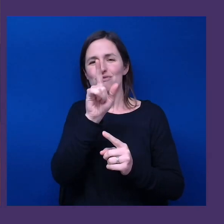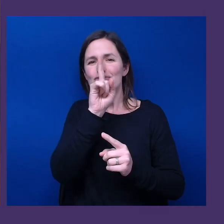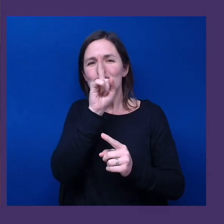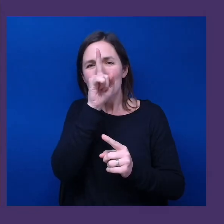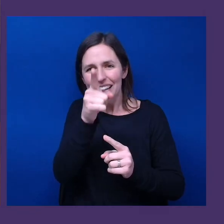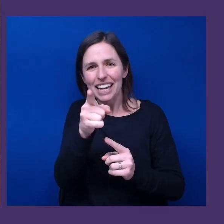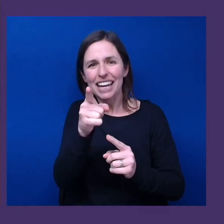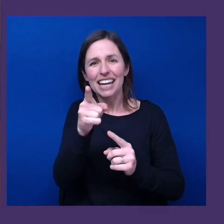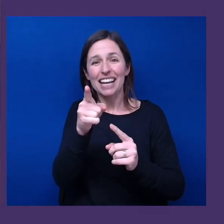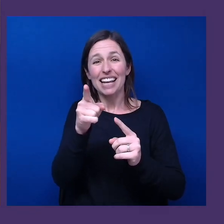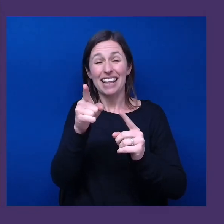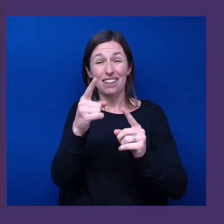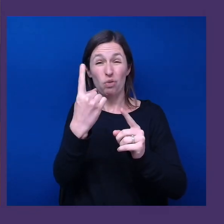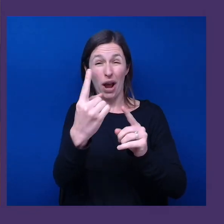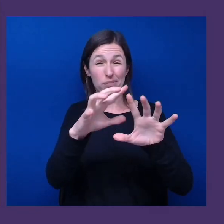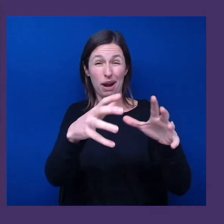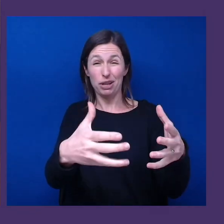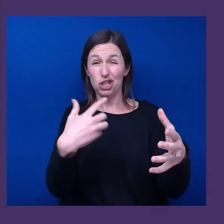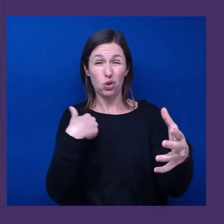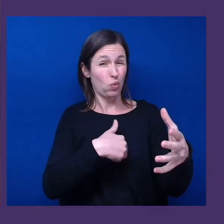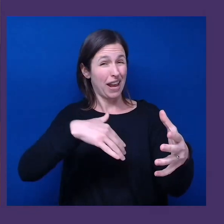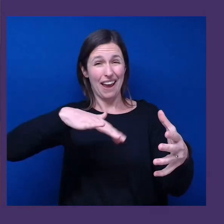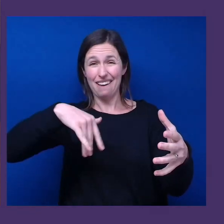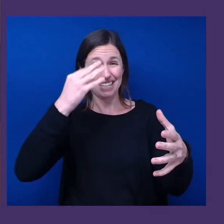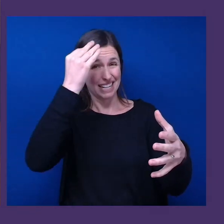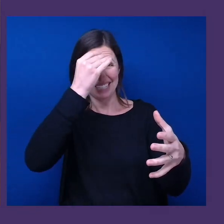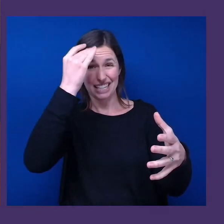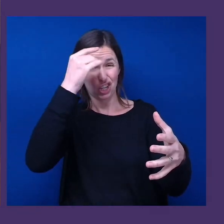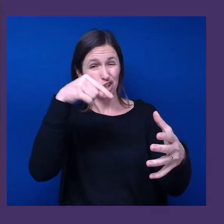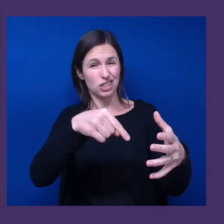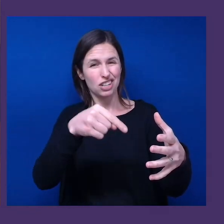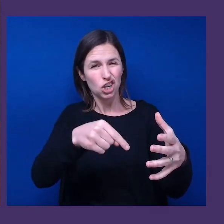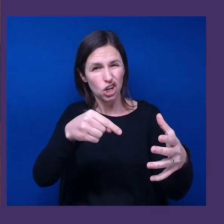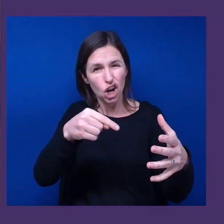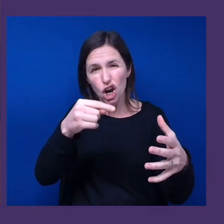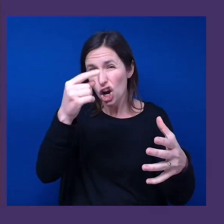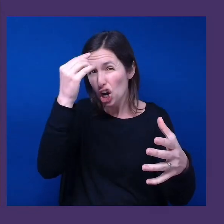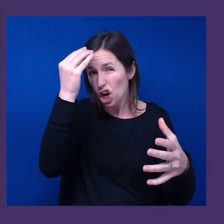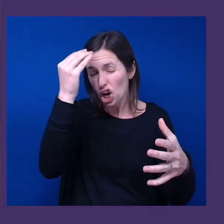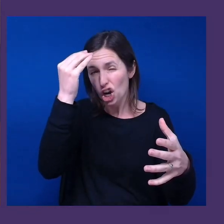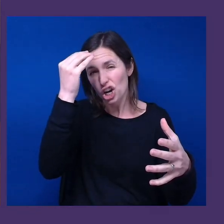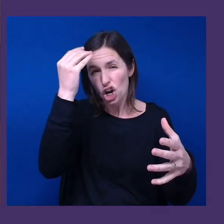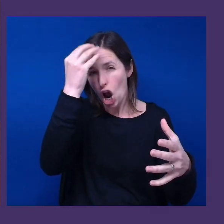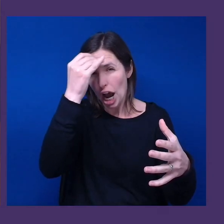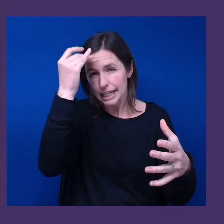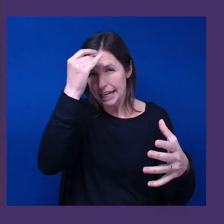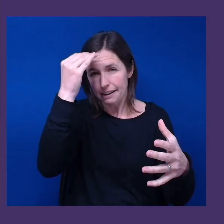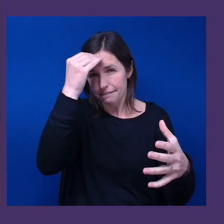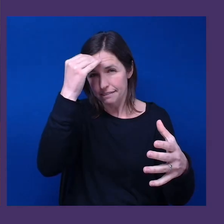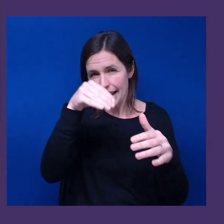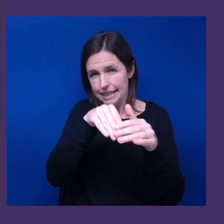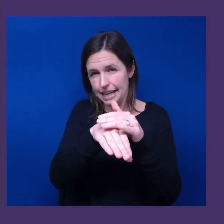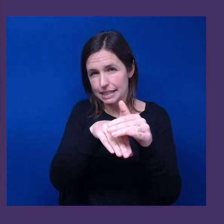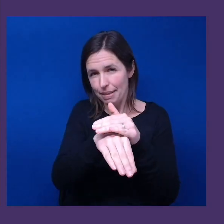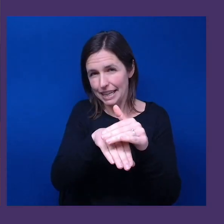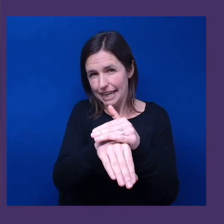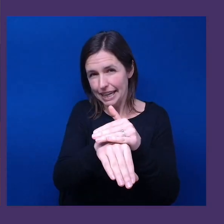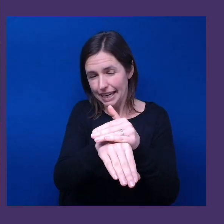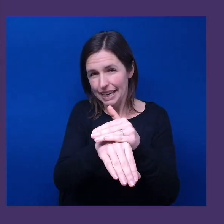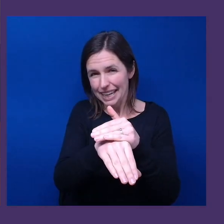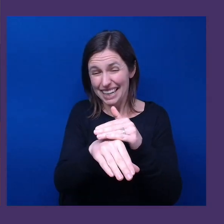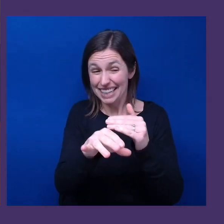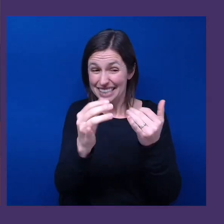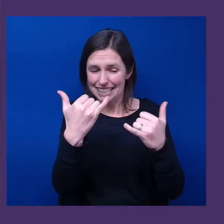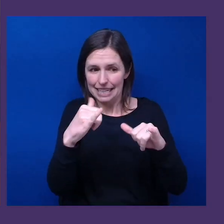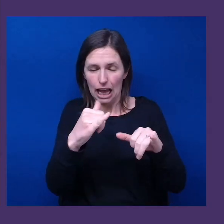haven't considered yet when we're making these efforts, which is cognitive accessibility. Even when it comes to compliance, it's an area that is still